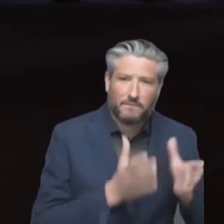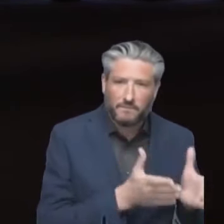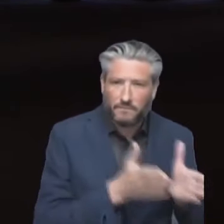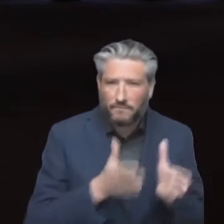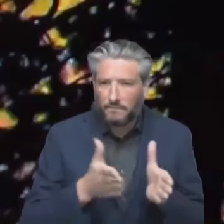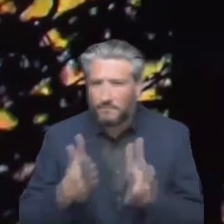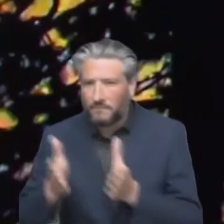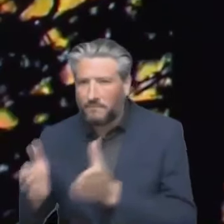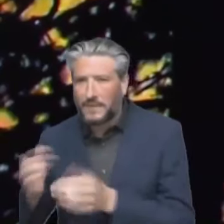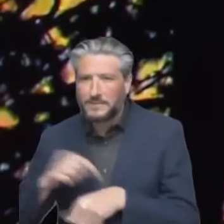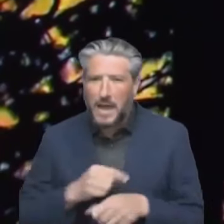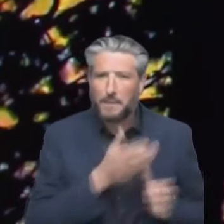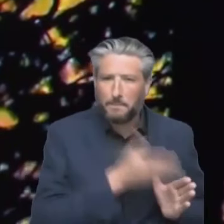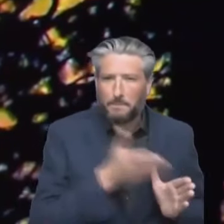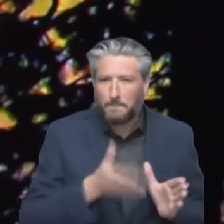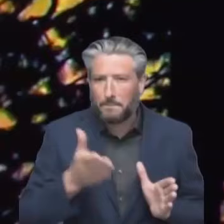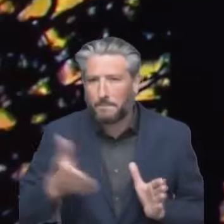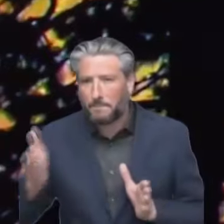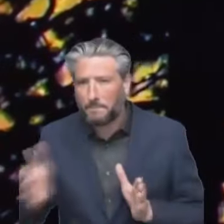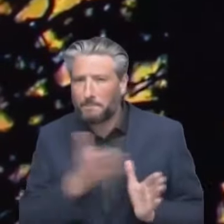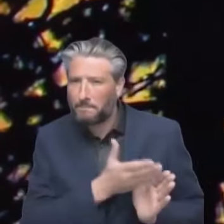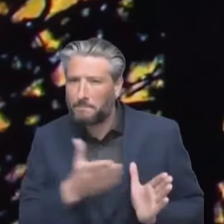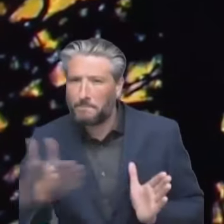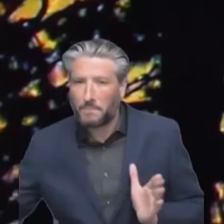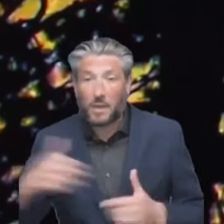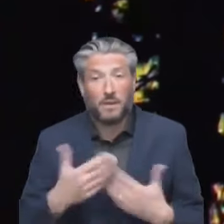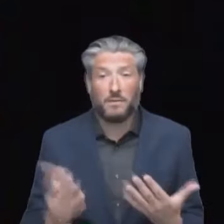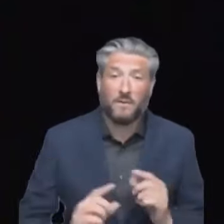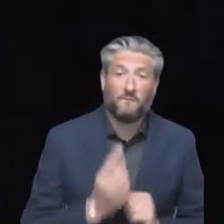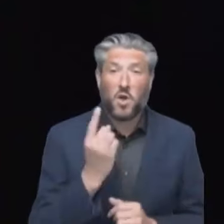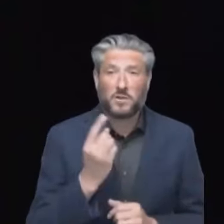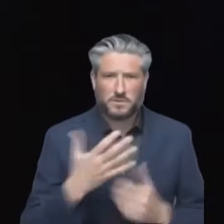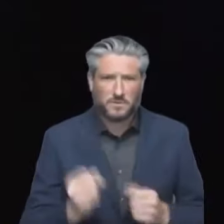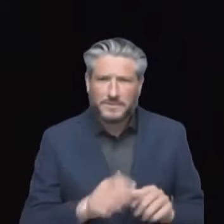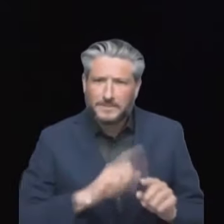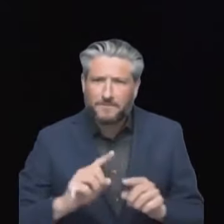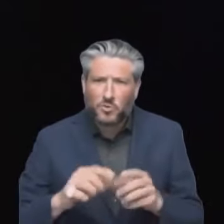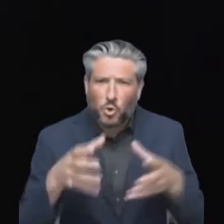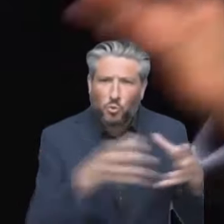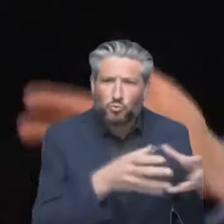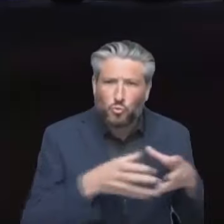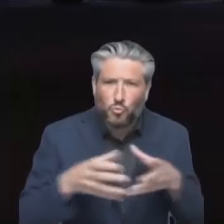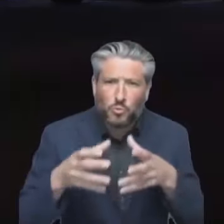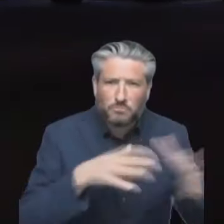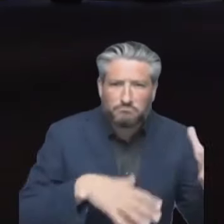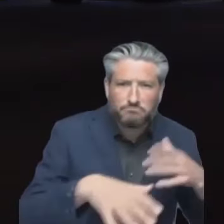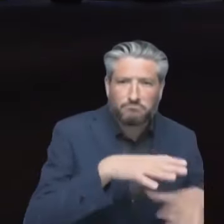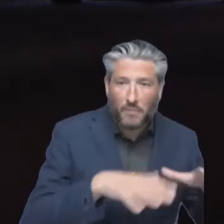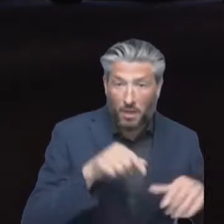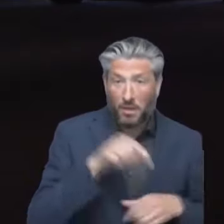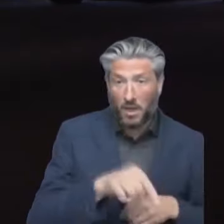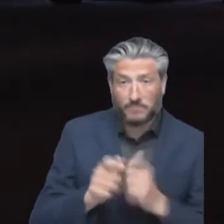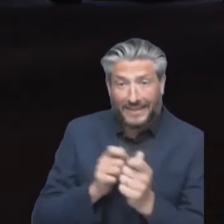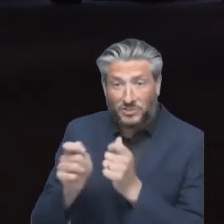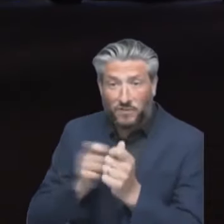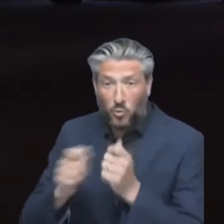simply and naturally. Initially, working groups analyzed hundreds of interviews with employees coming from